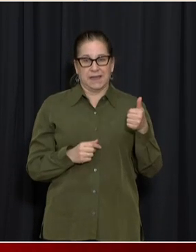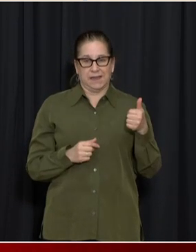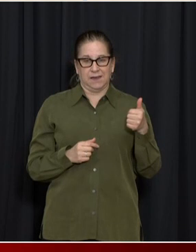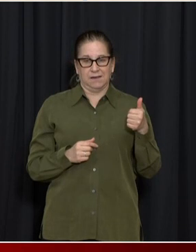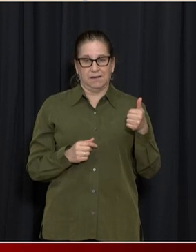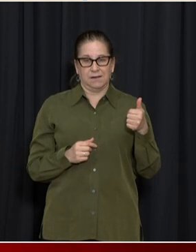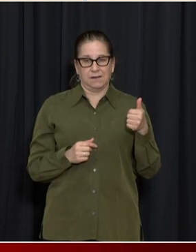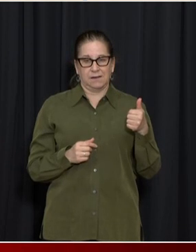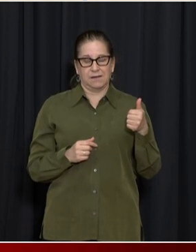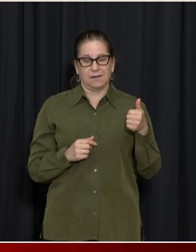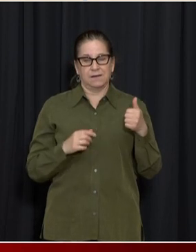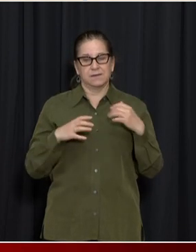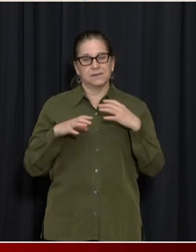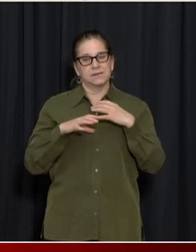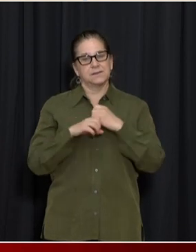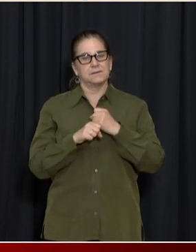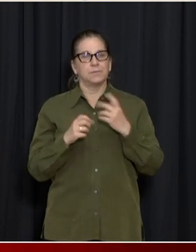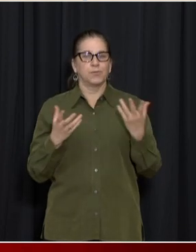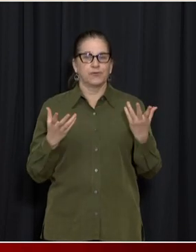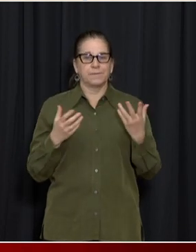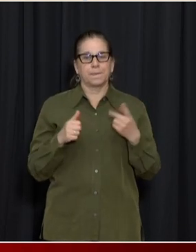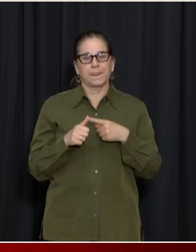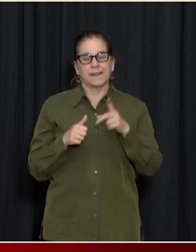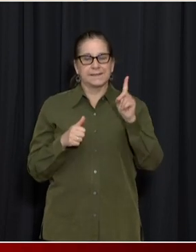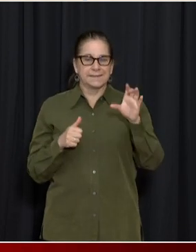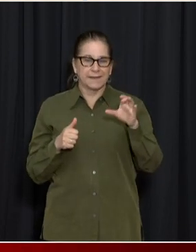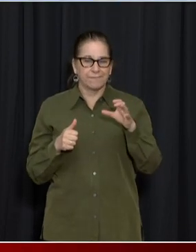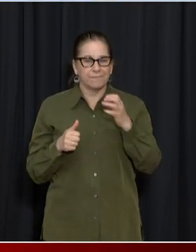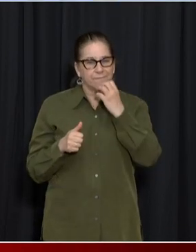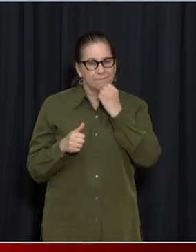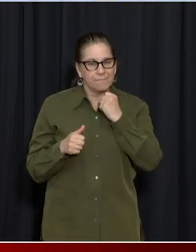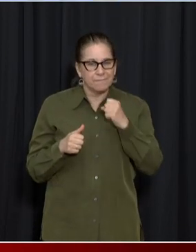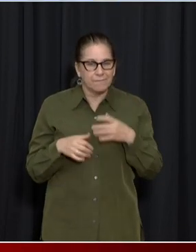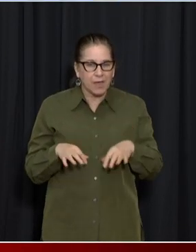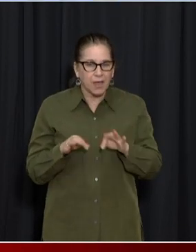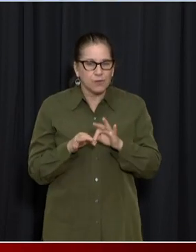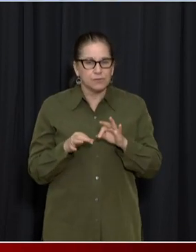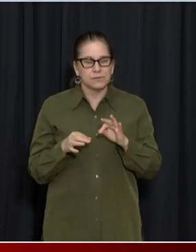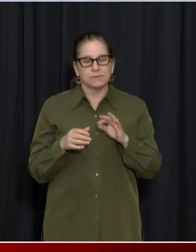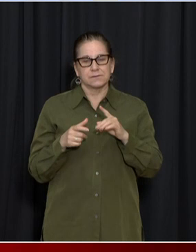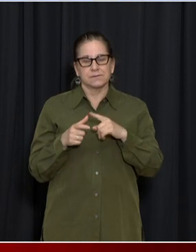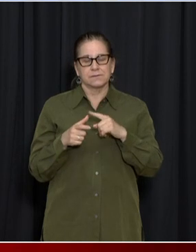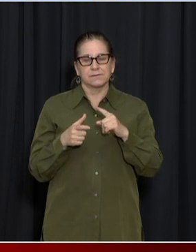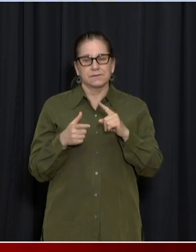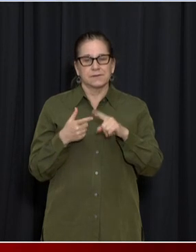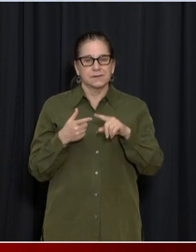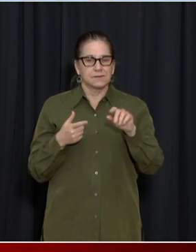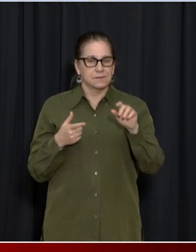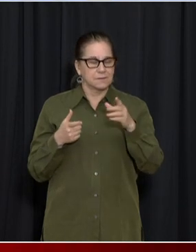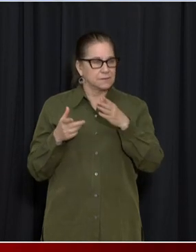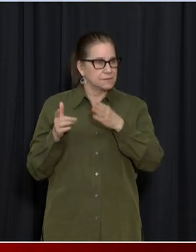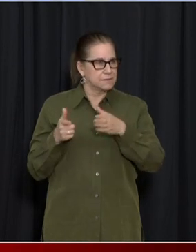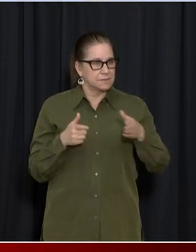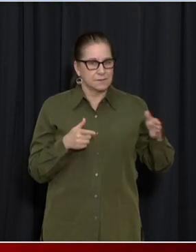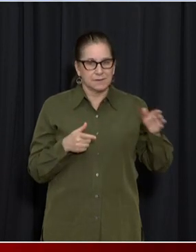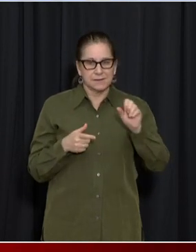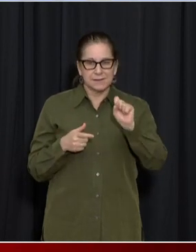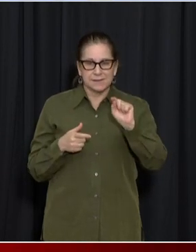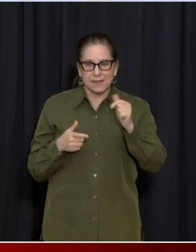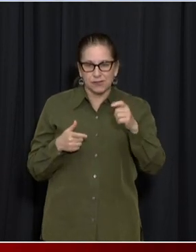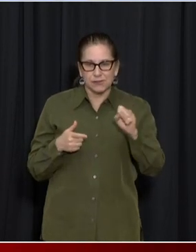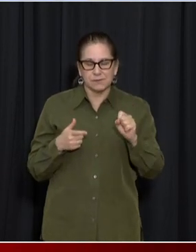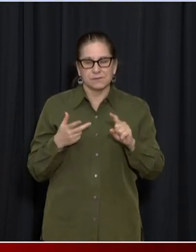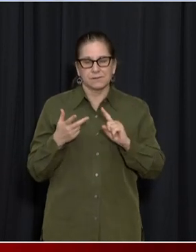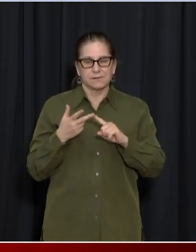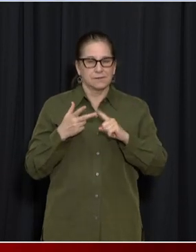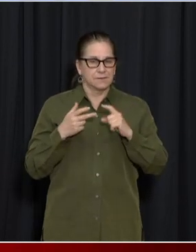values, staging, and safeguards, as well as the gating criteria. All of this information and much